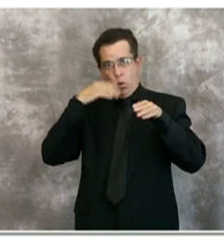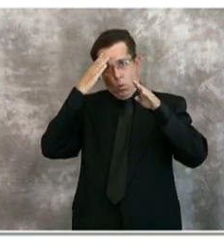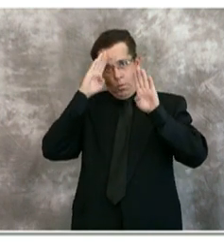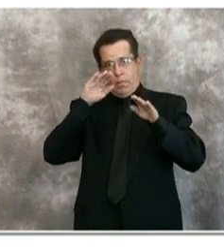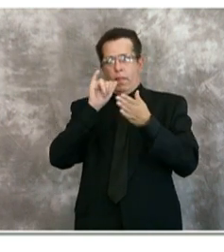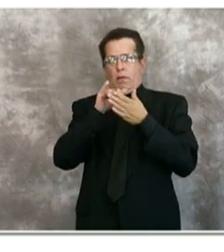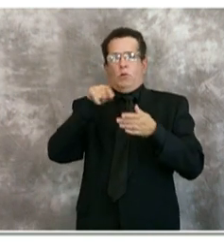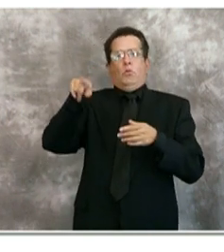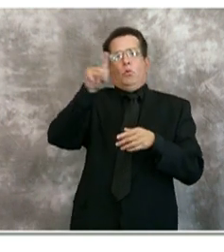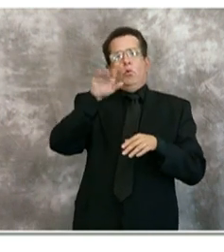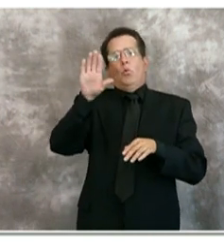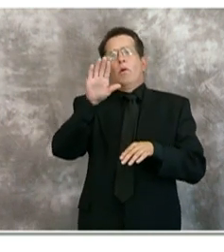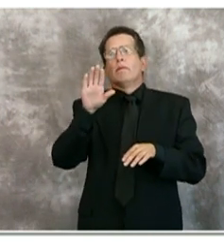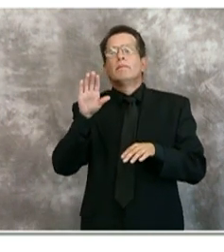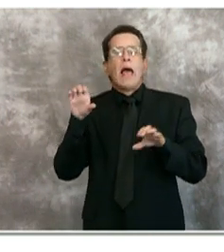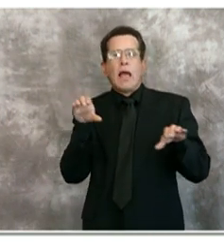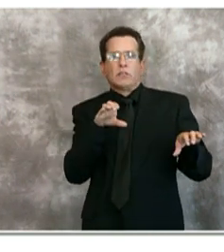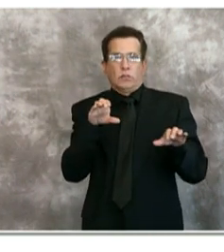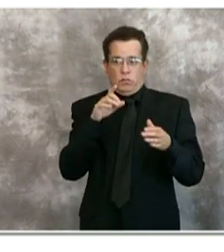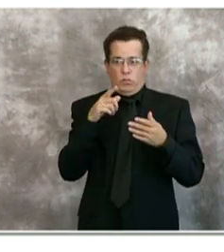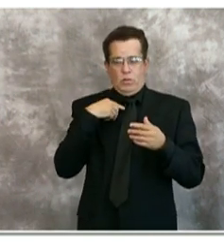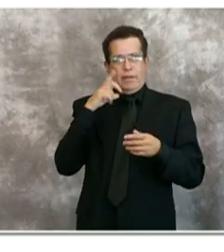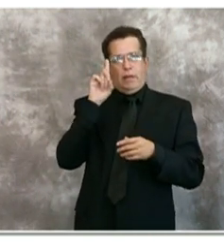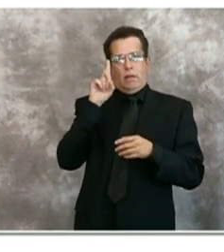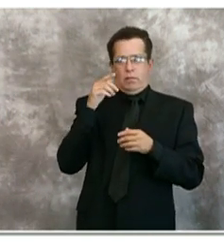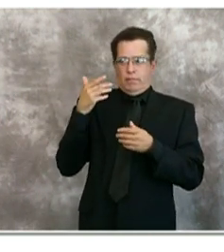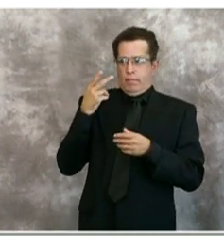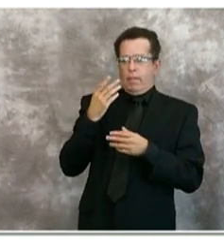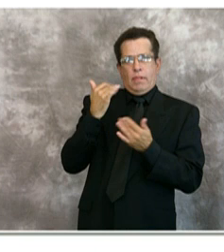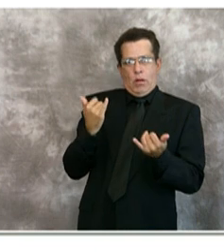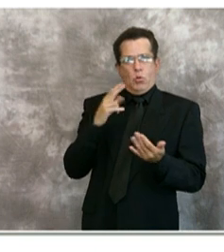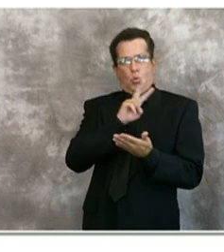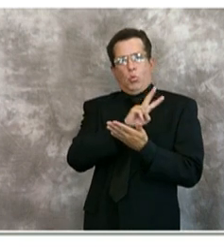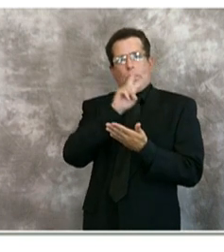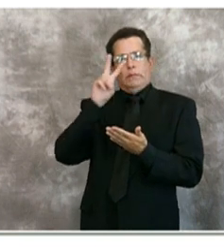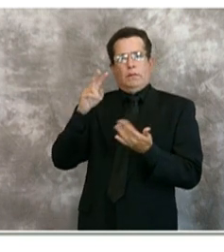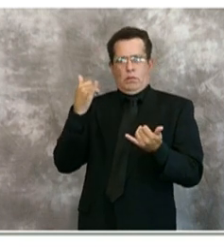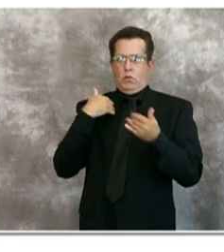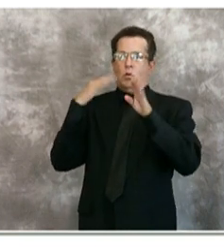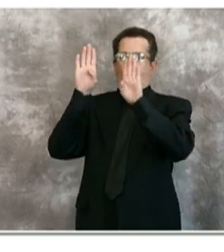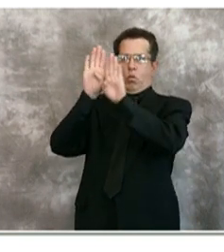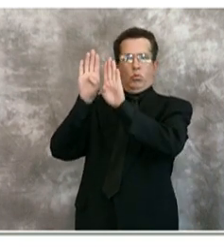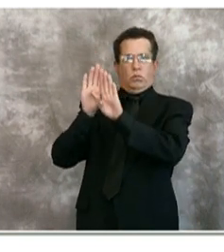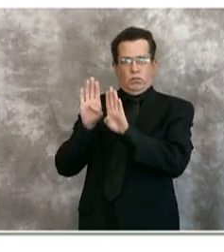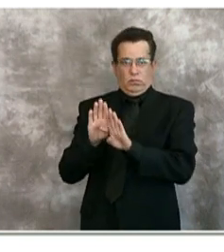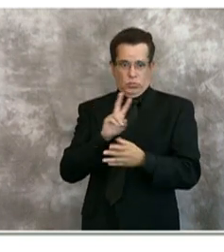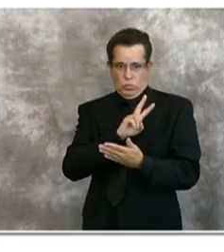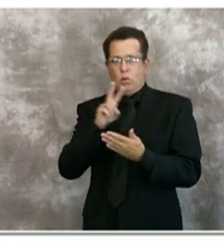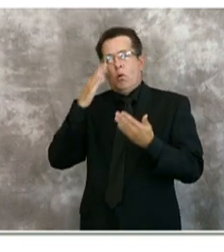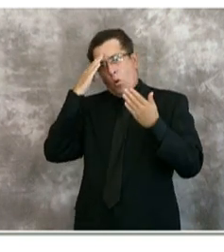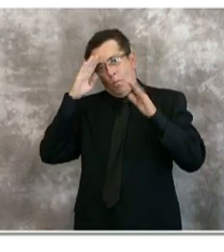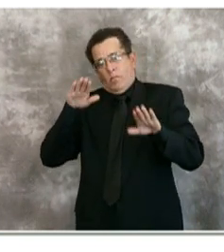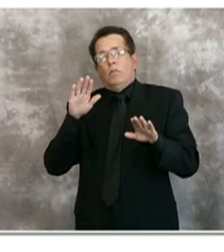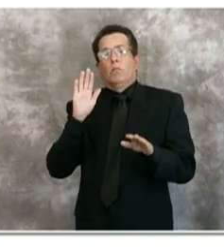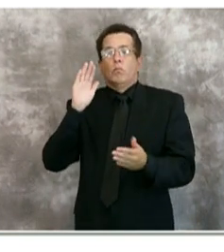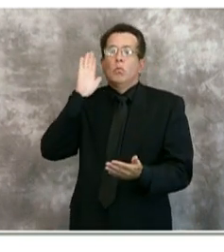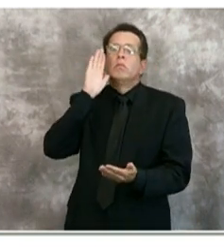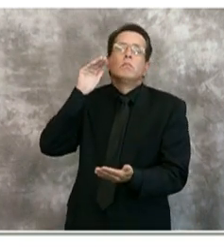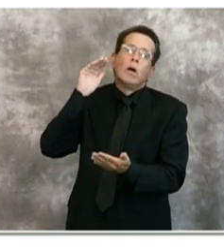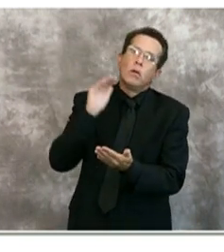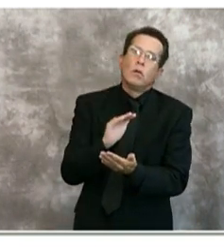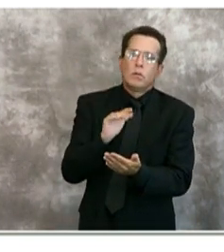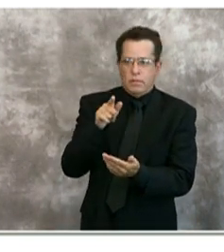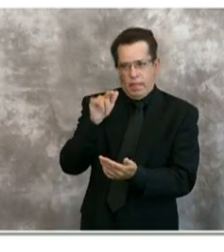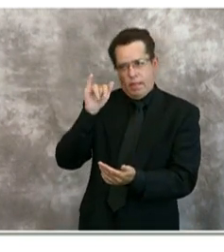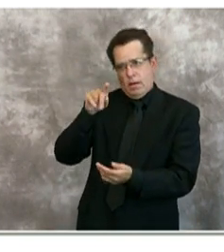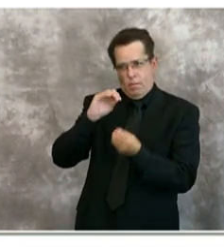been recently taken over the past 2 weeks, or almost 3 weeks now, will help to